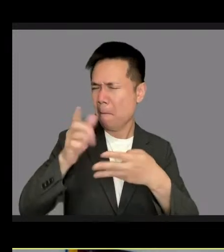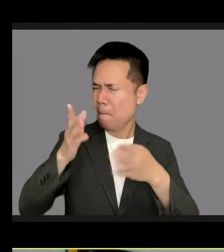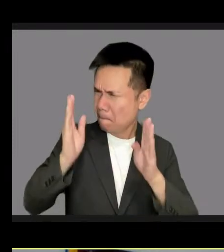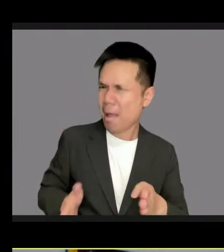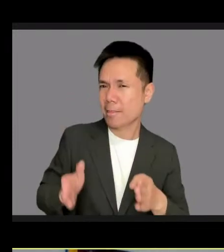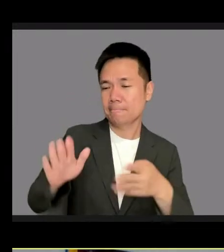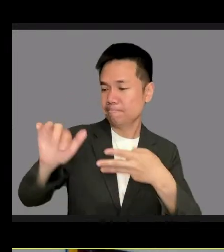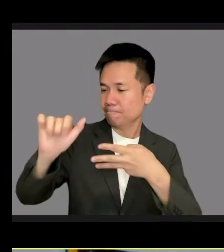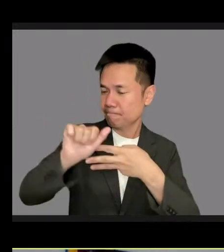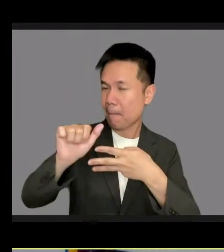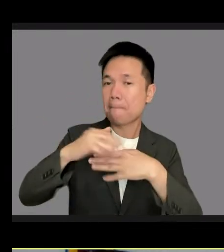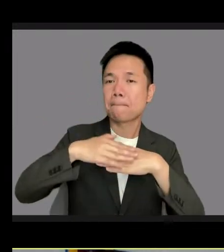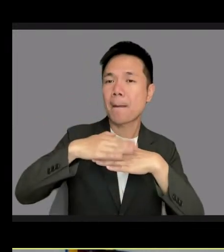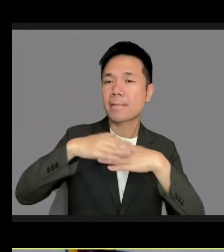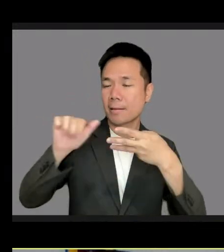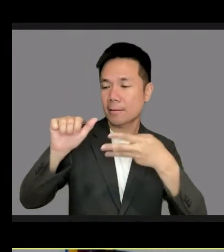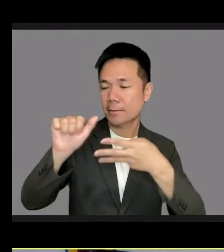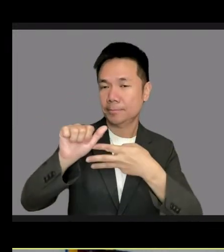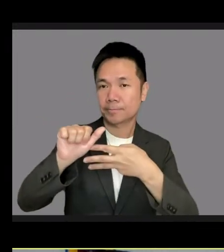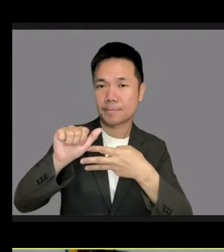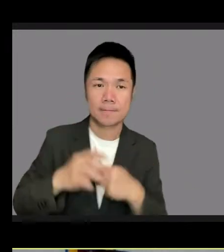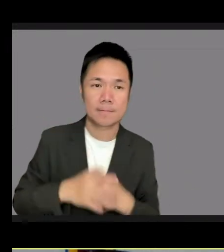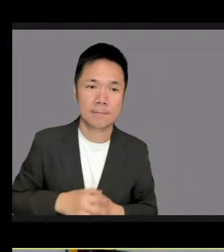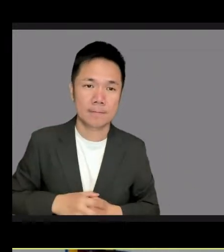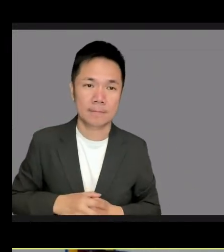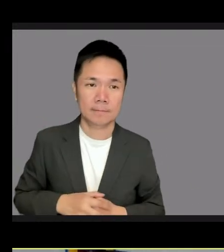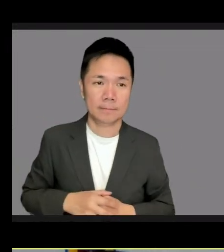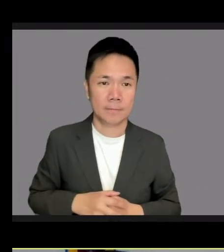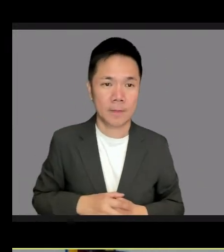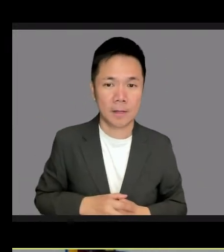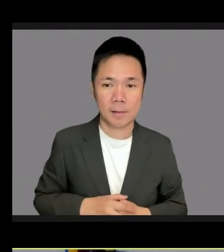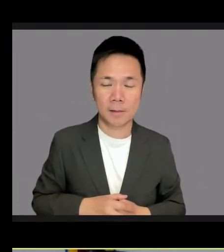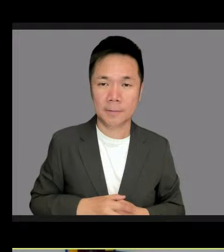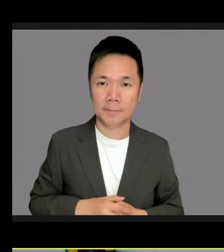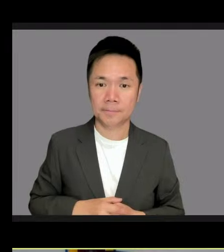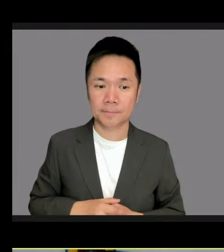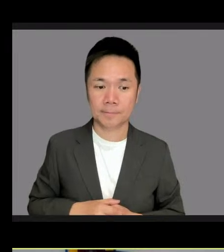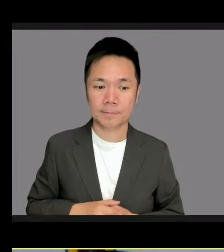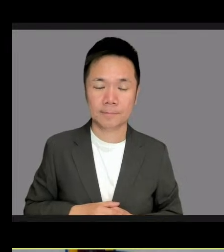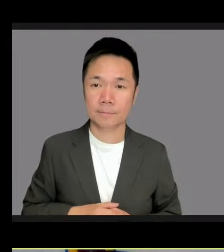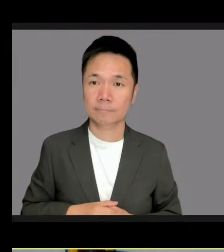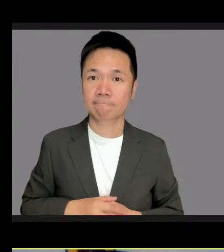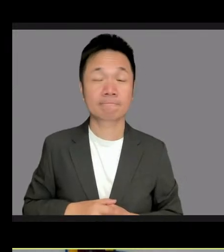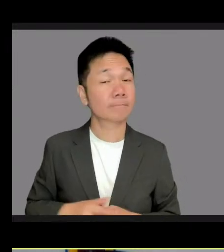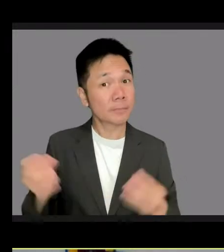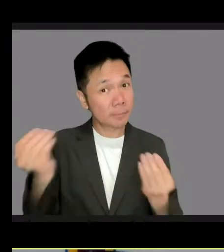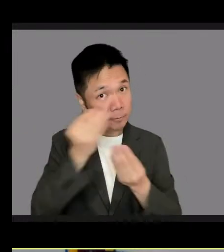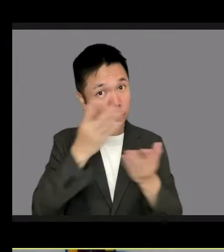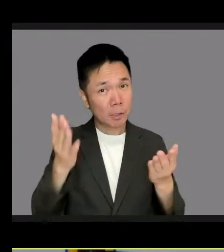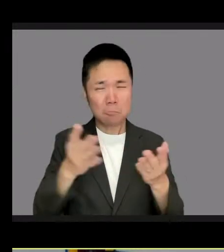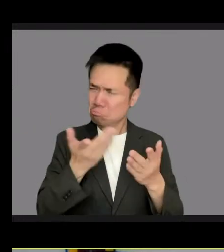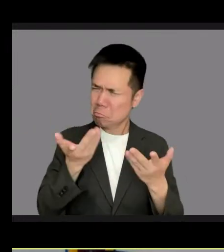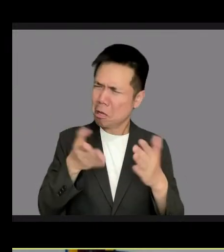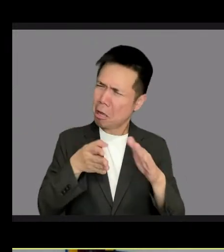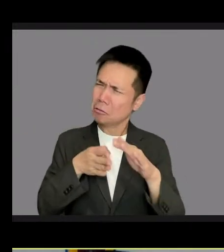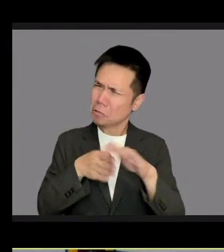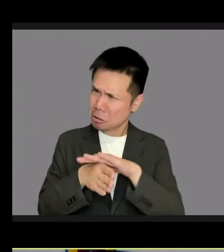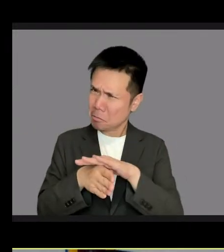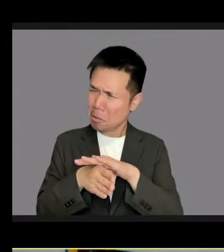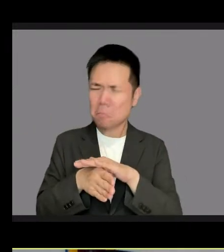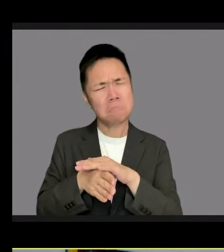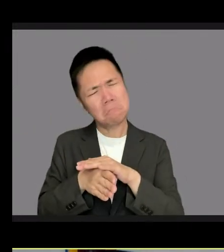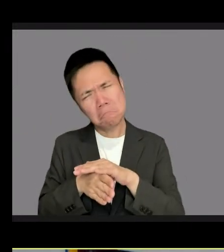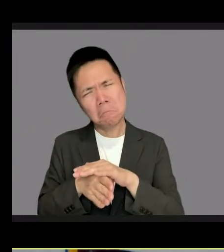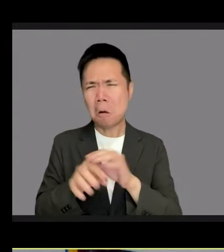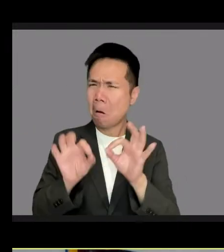be able to have these for a site to be at least, I would not say it accessible, but in the direction of